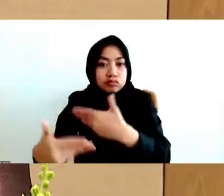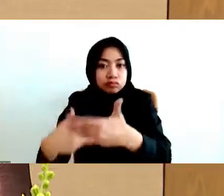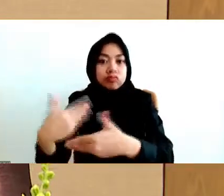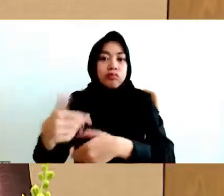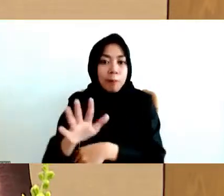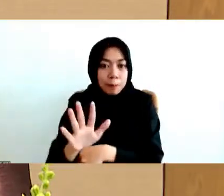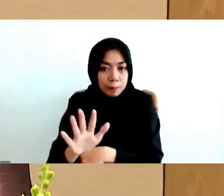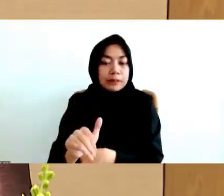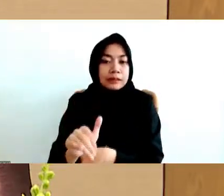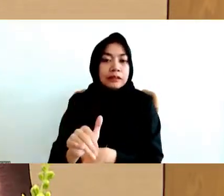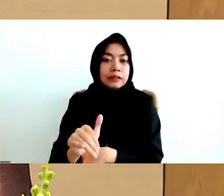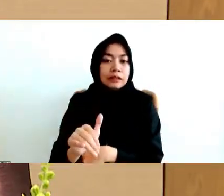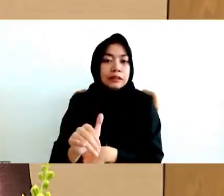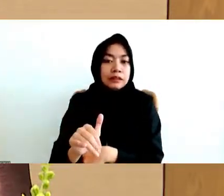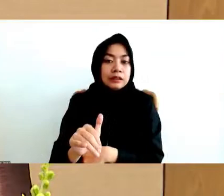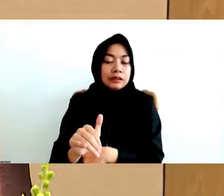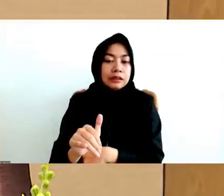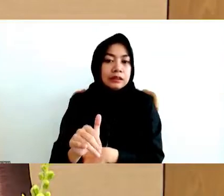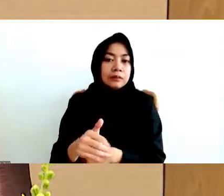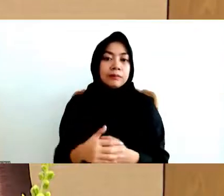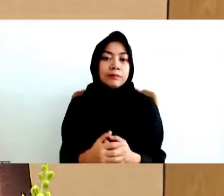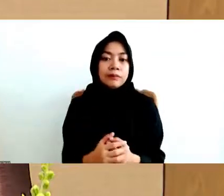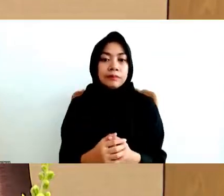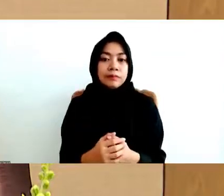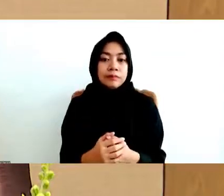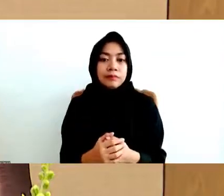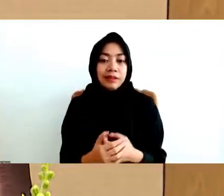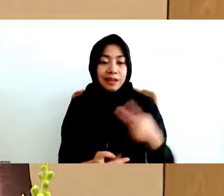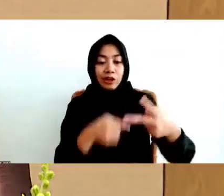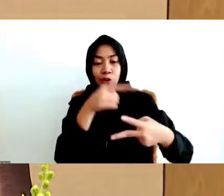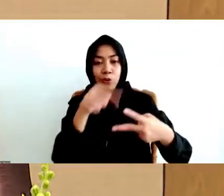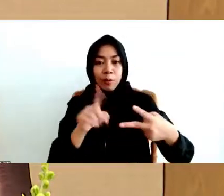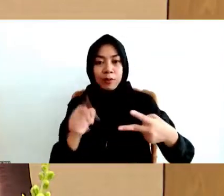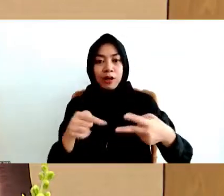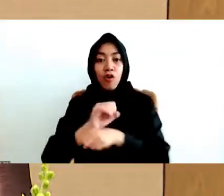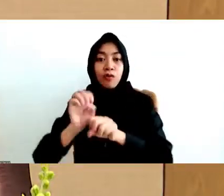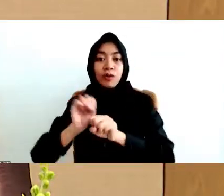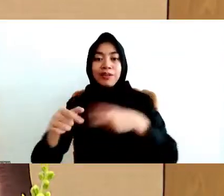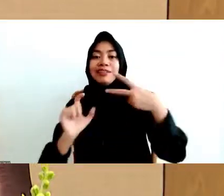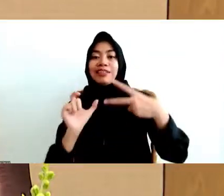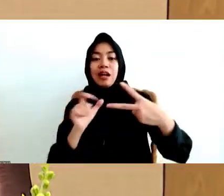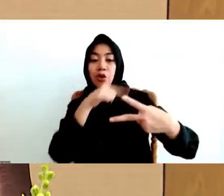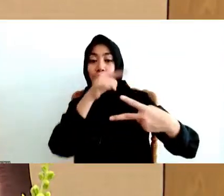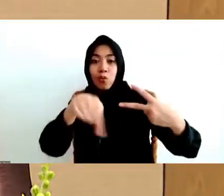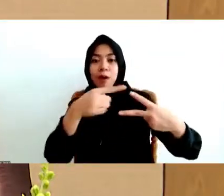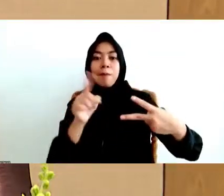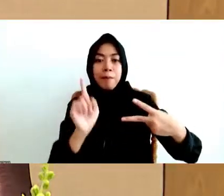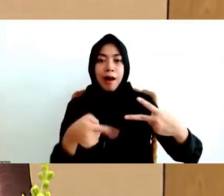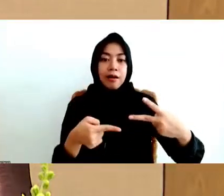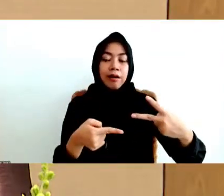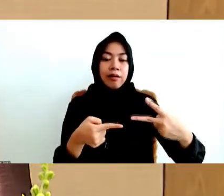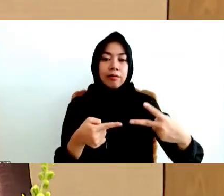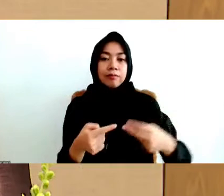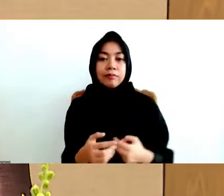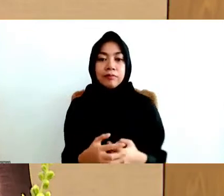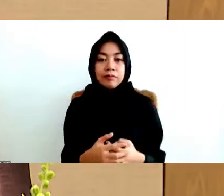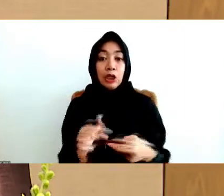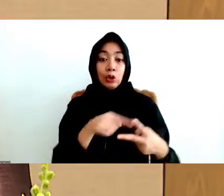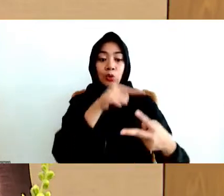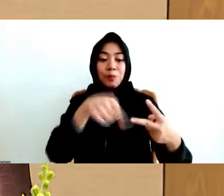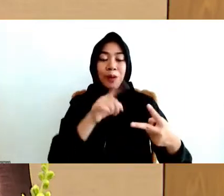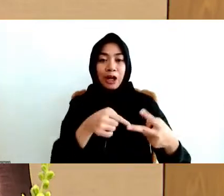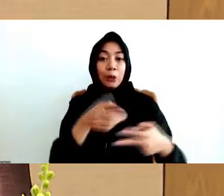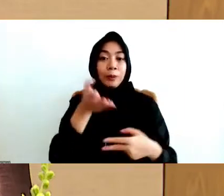used as the basis to act when the pandemic hit the country March 2020.